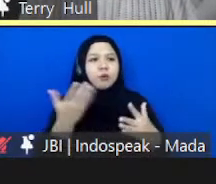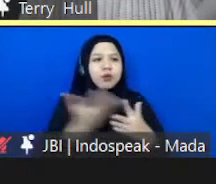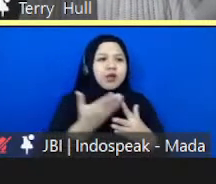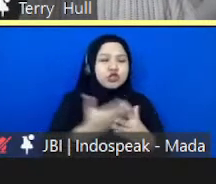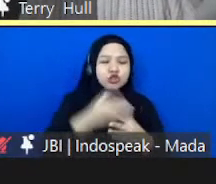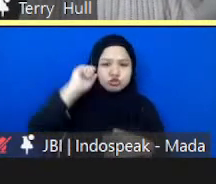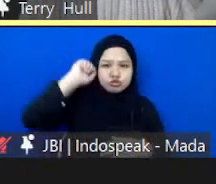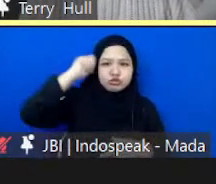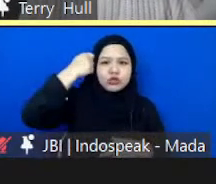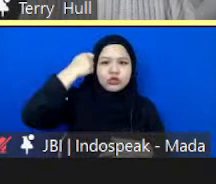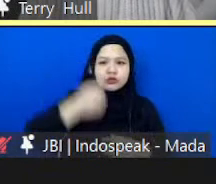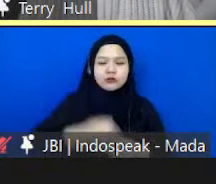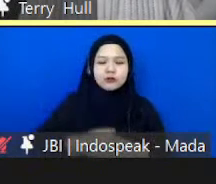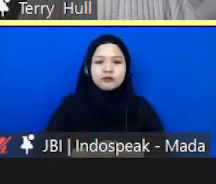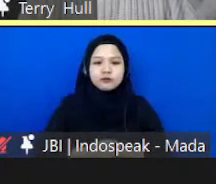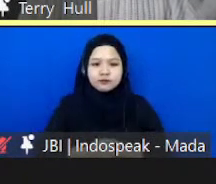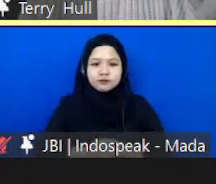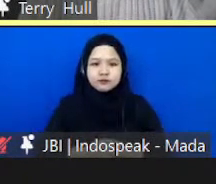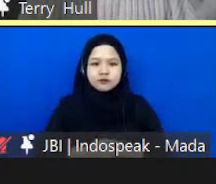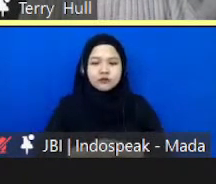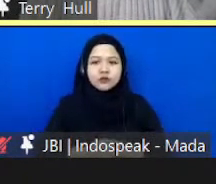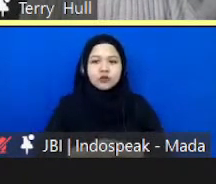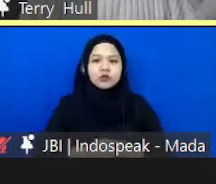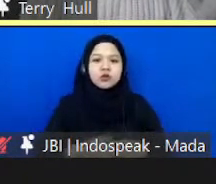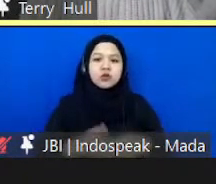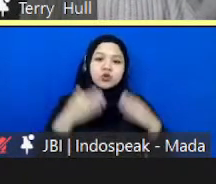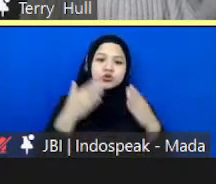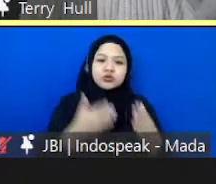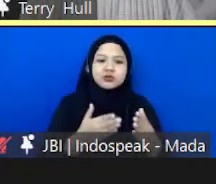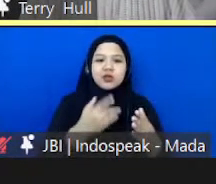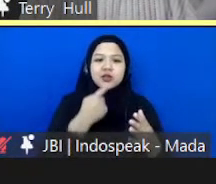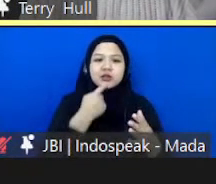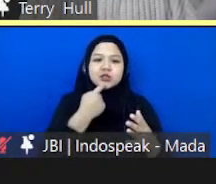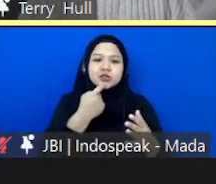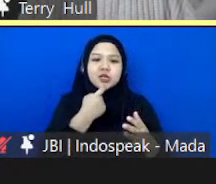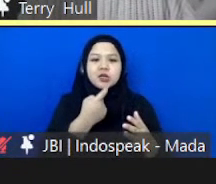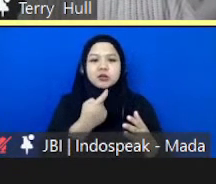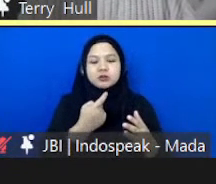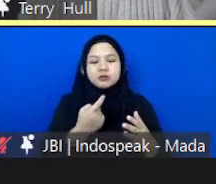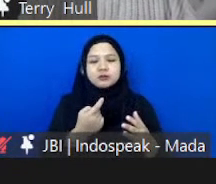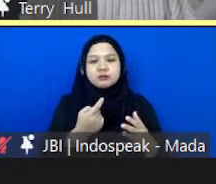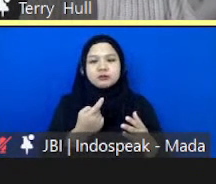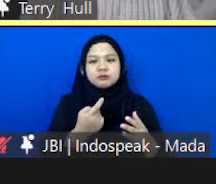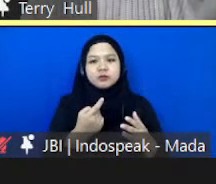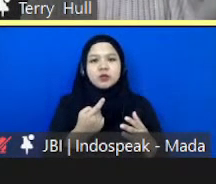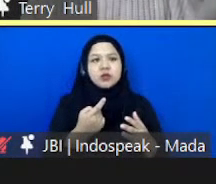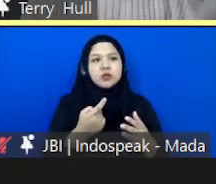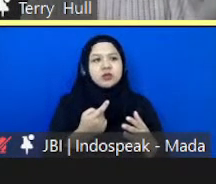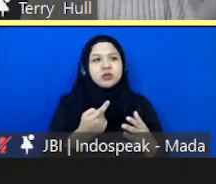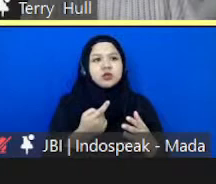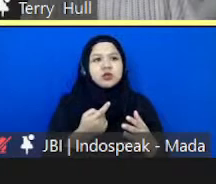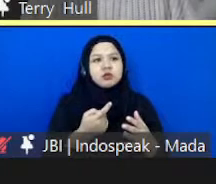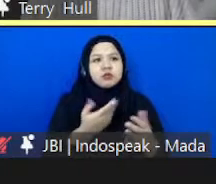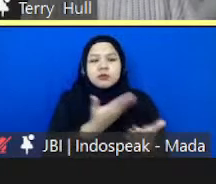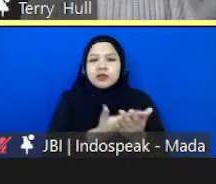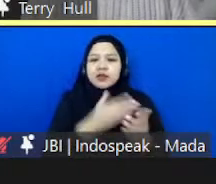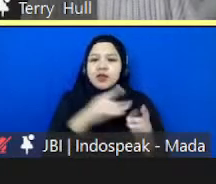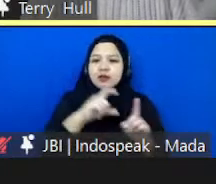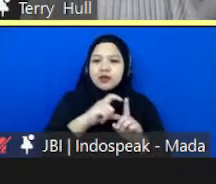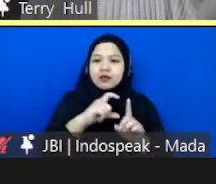in particular with regard to some of the Ministry of Health data